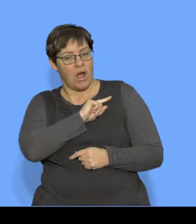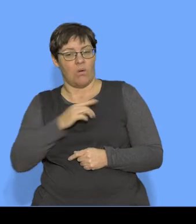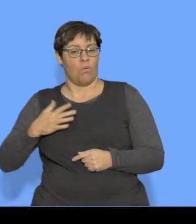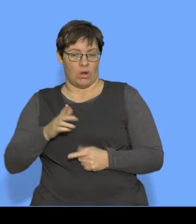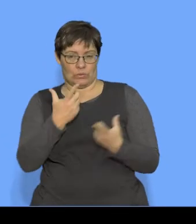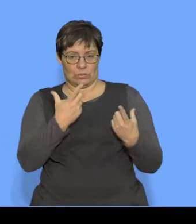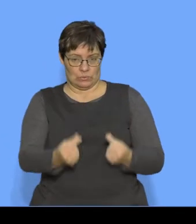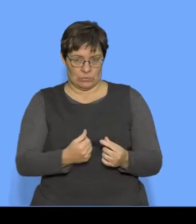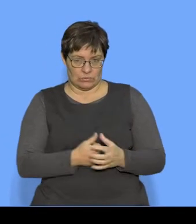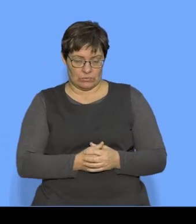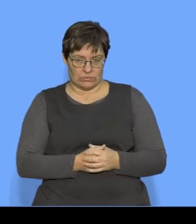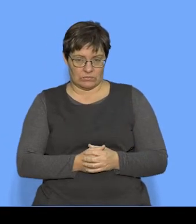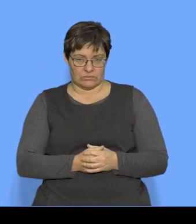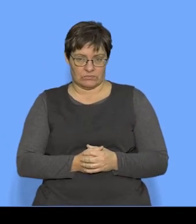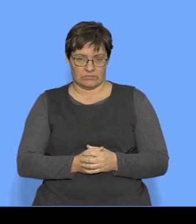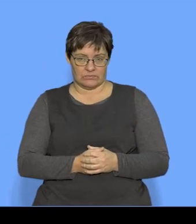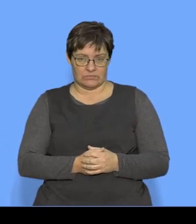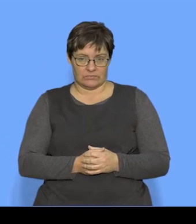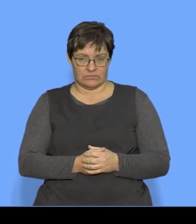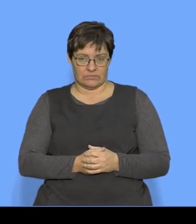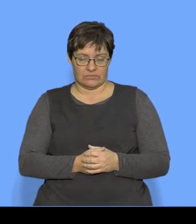statement, because that's what we want you to do.